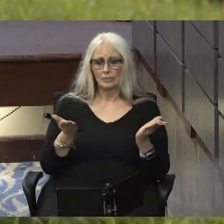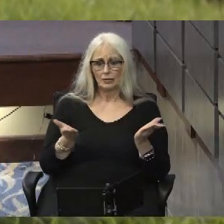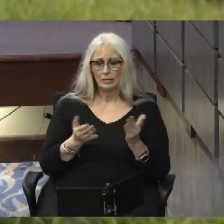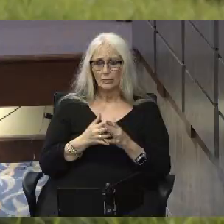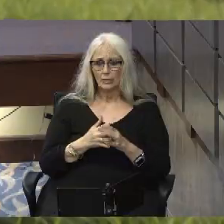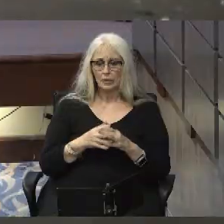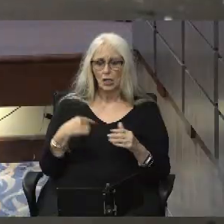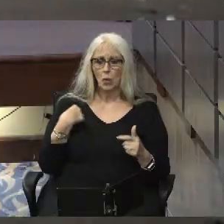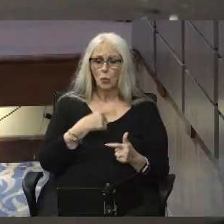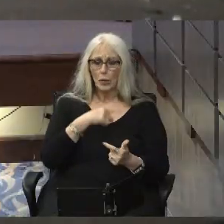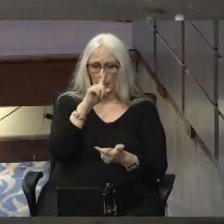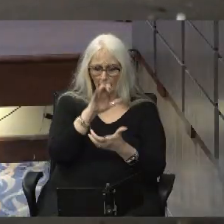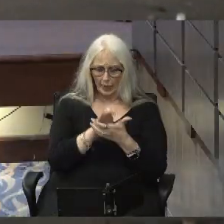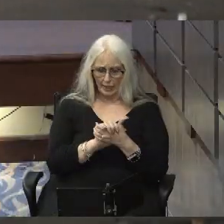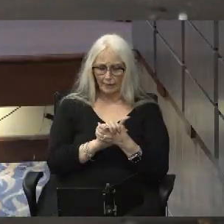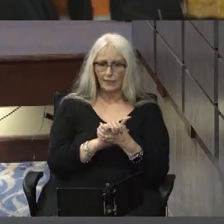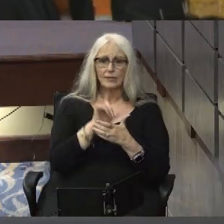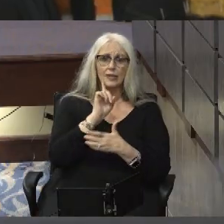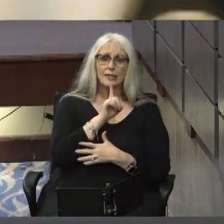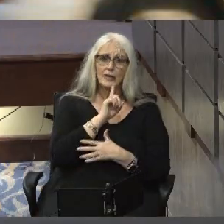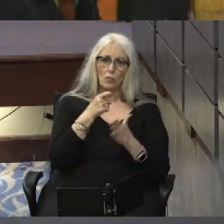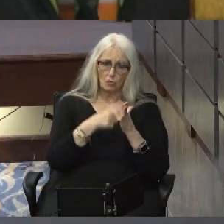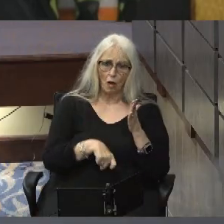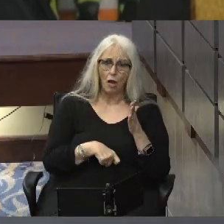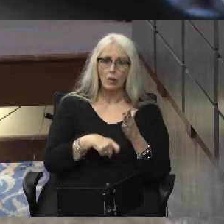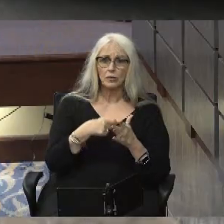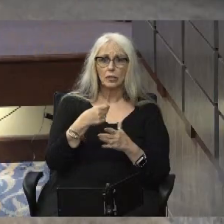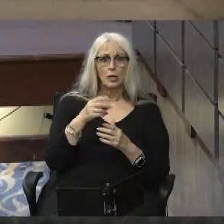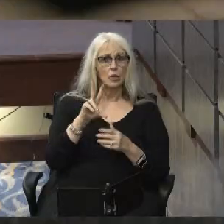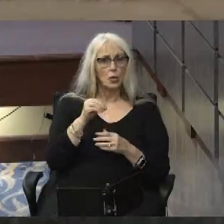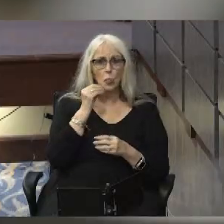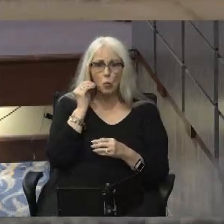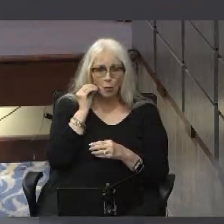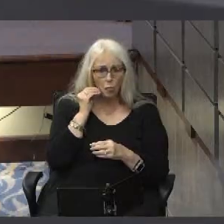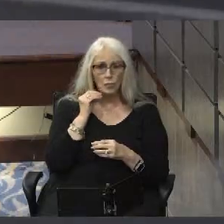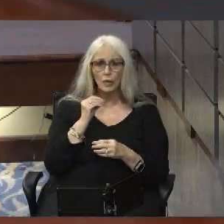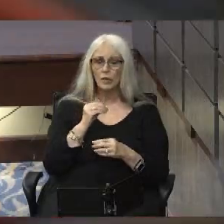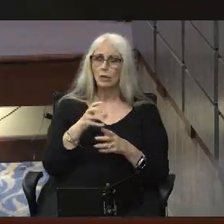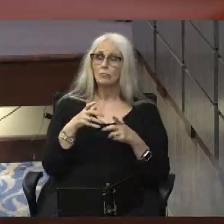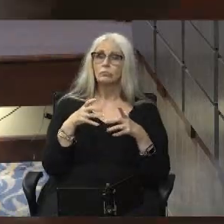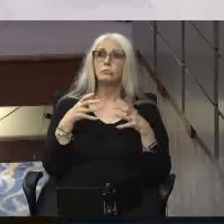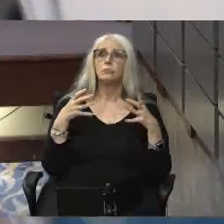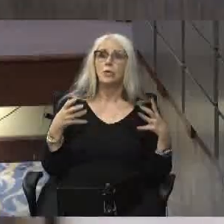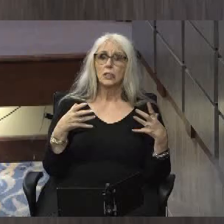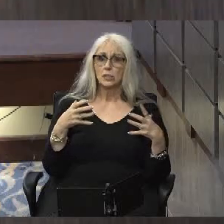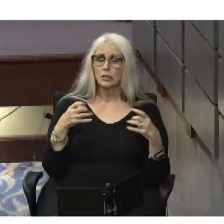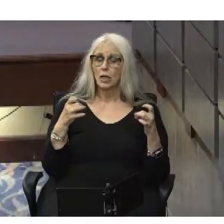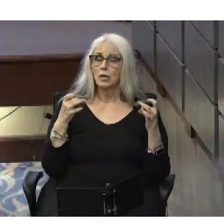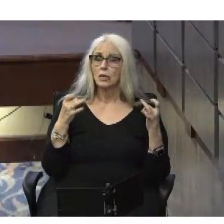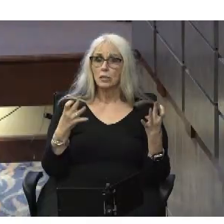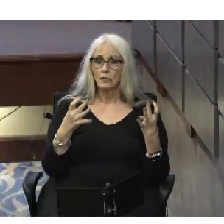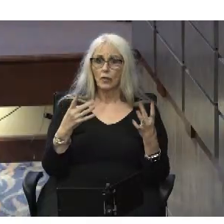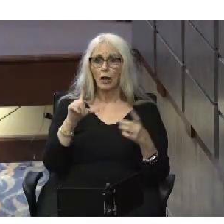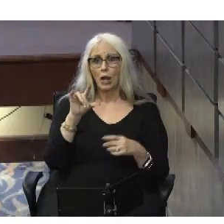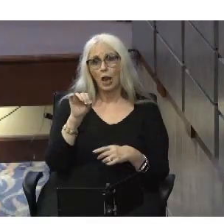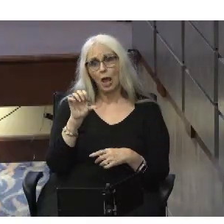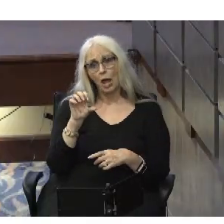We believe that the single greatest cause to homelessness is the profound, catastrophic loss of family.